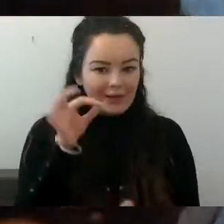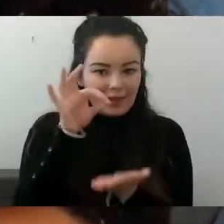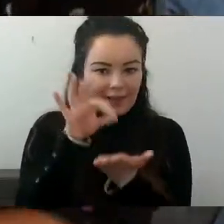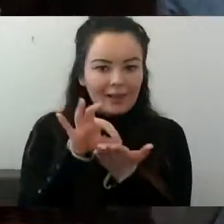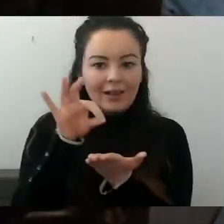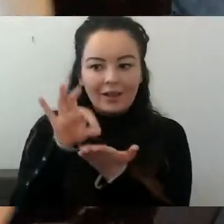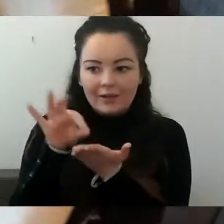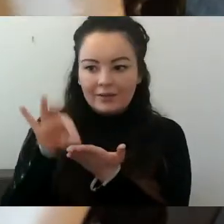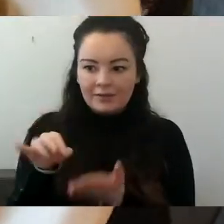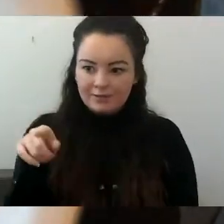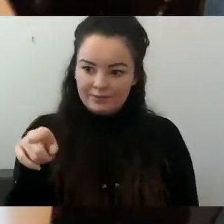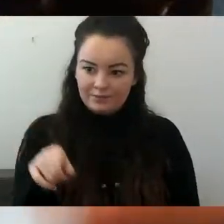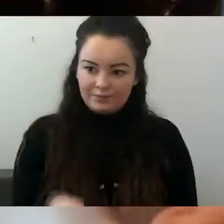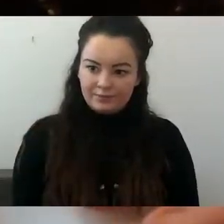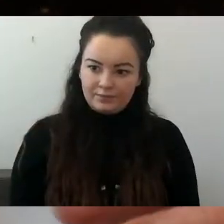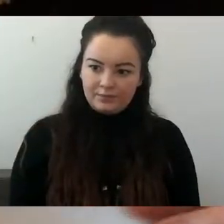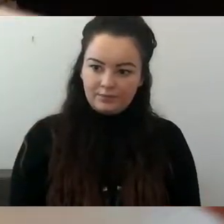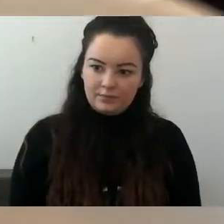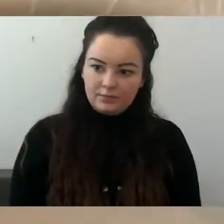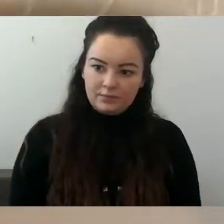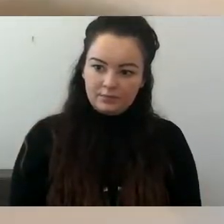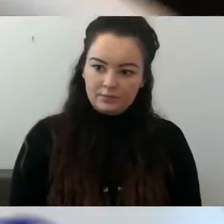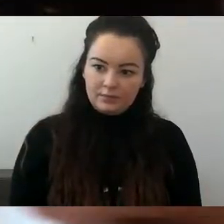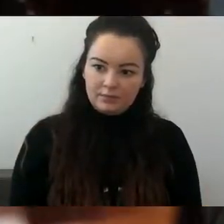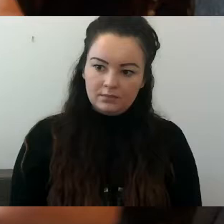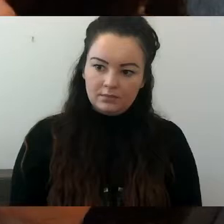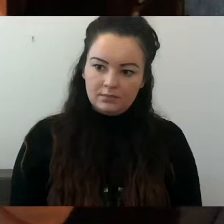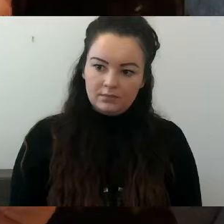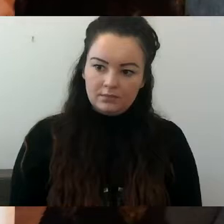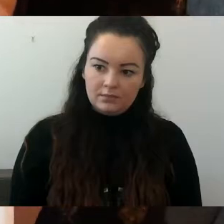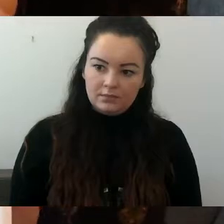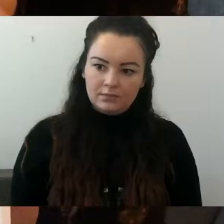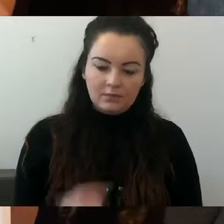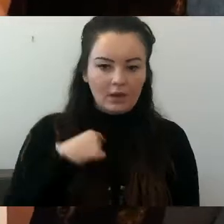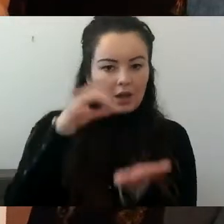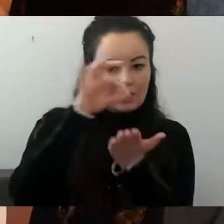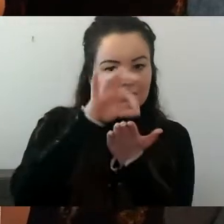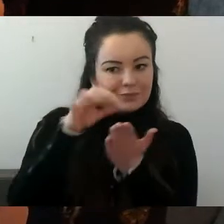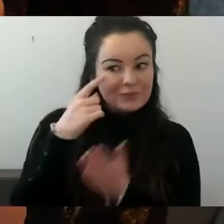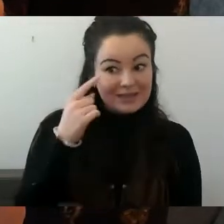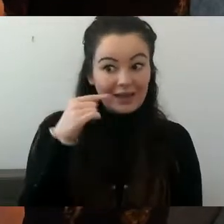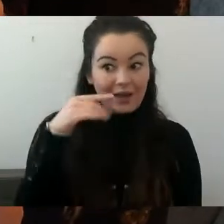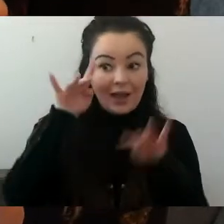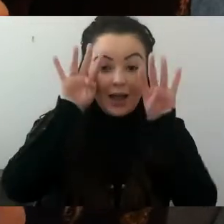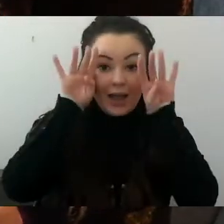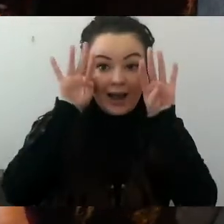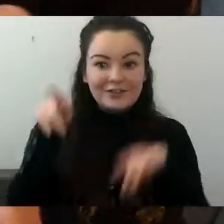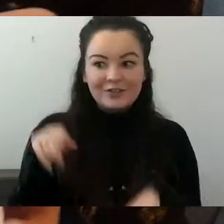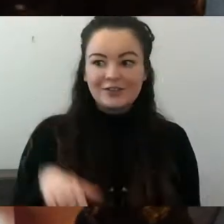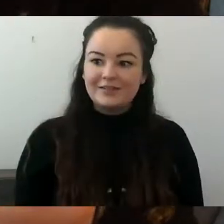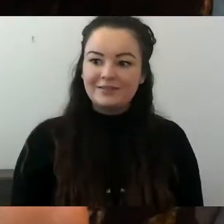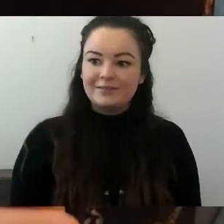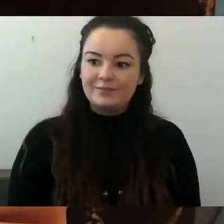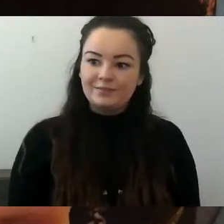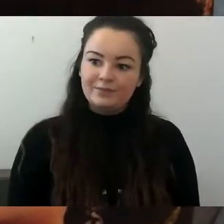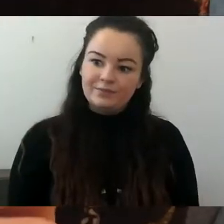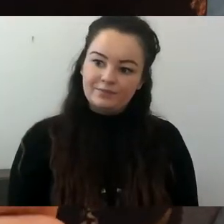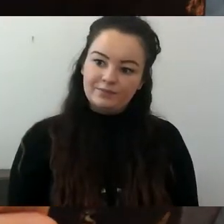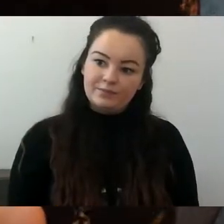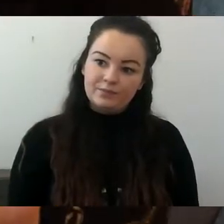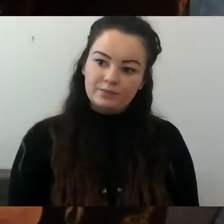very gentle as I do this. I'm just going to press down like this to make